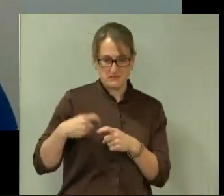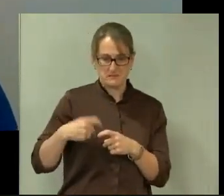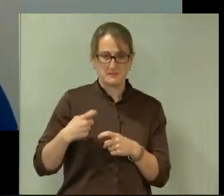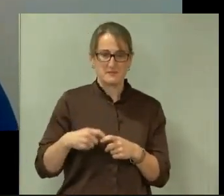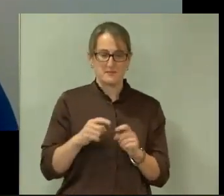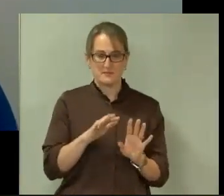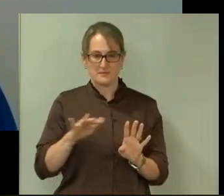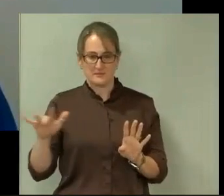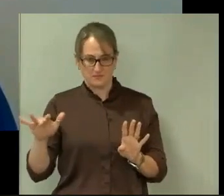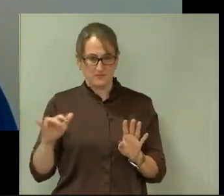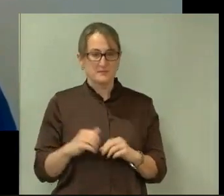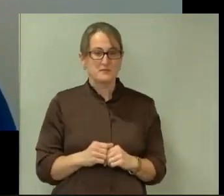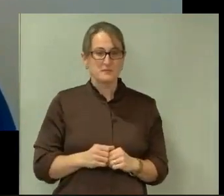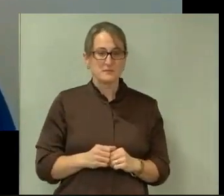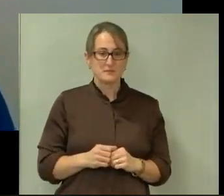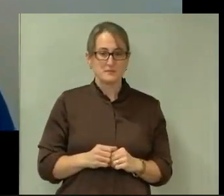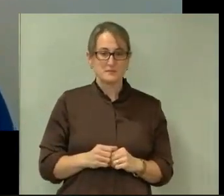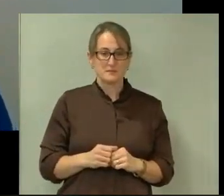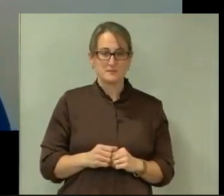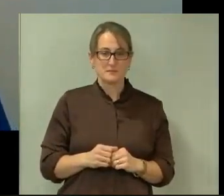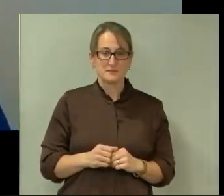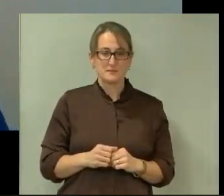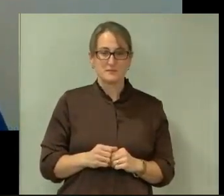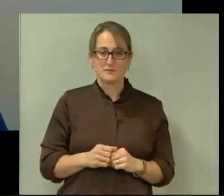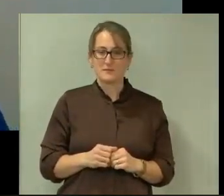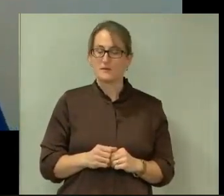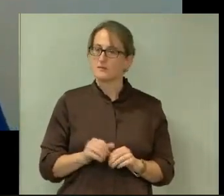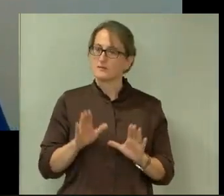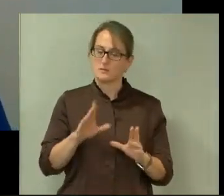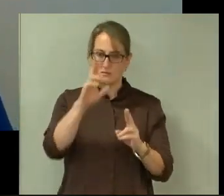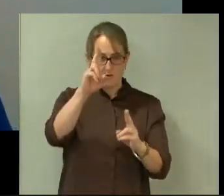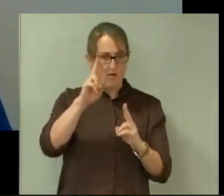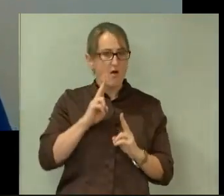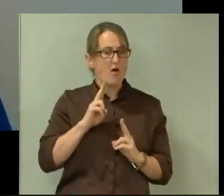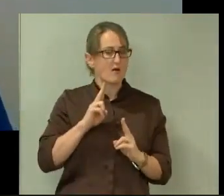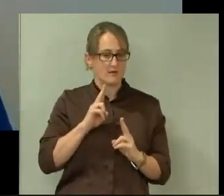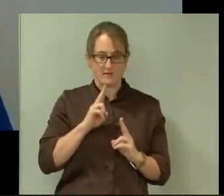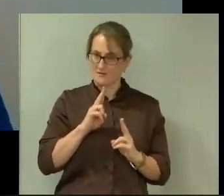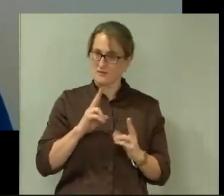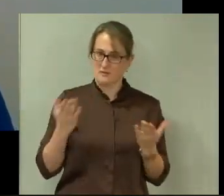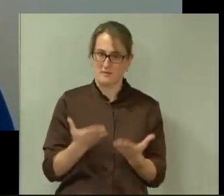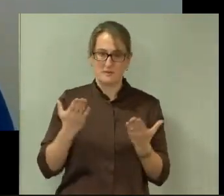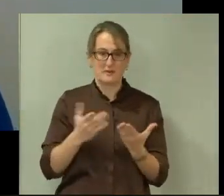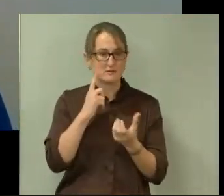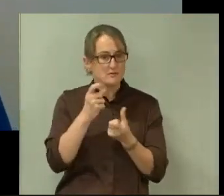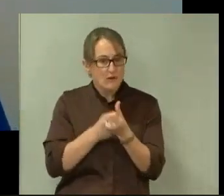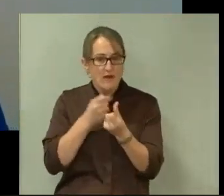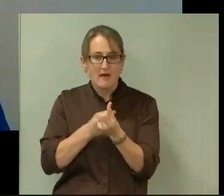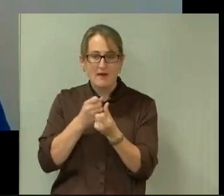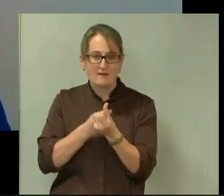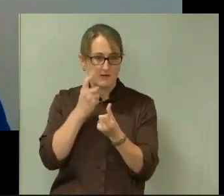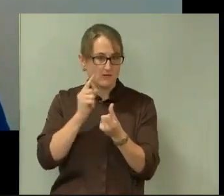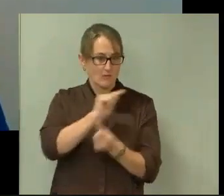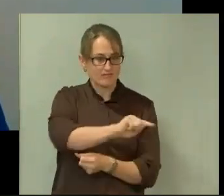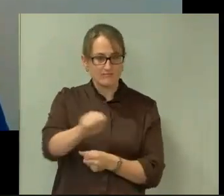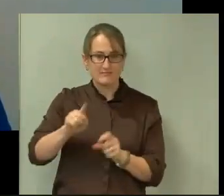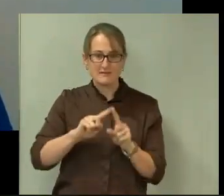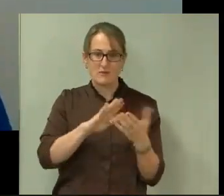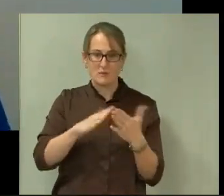aquí abogando para nuestras comunidades. It's a great honor to be here to advocate for our communities.